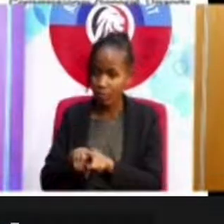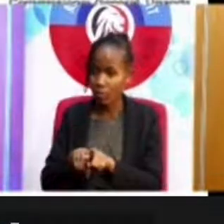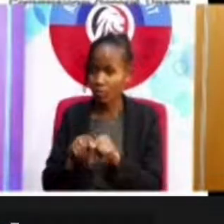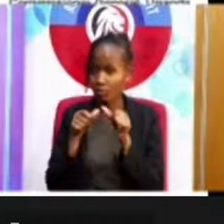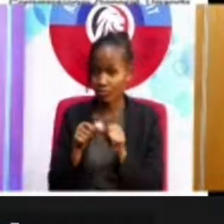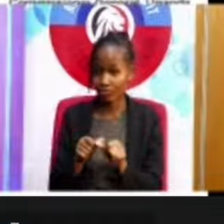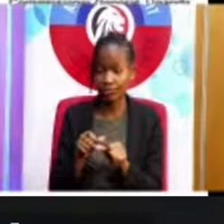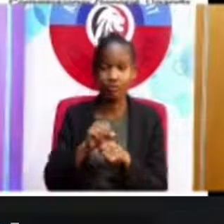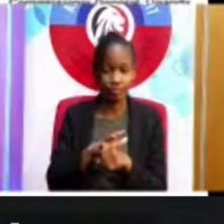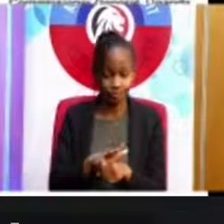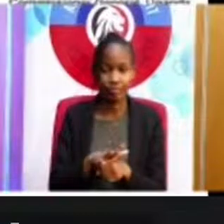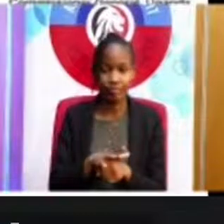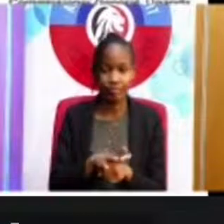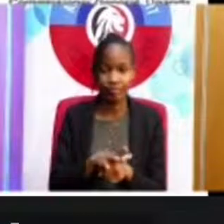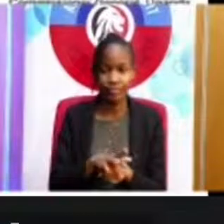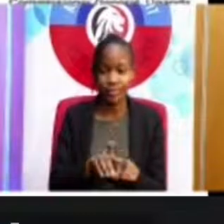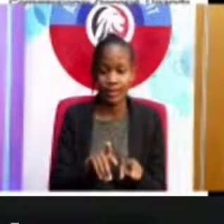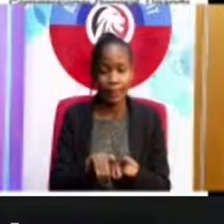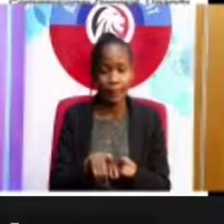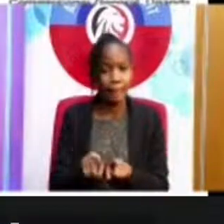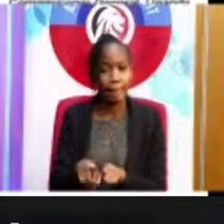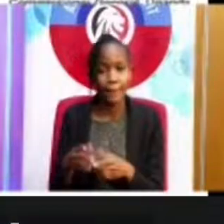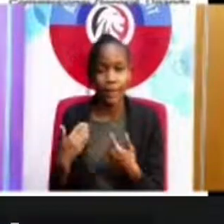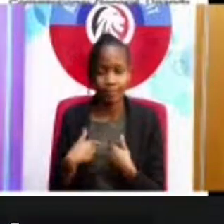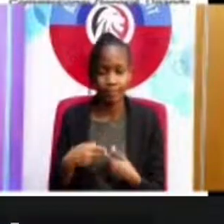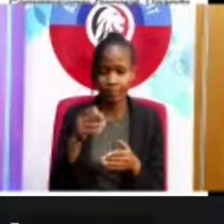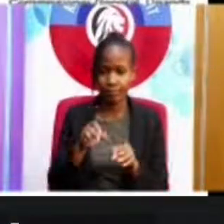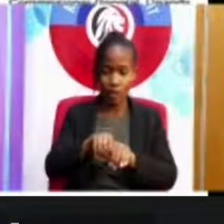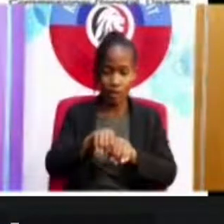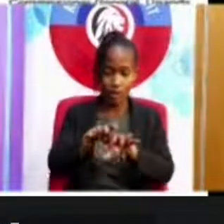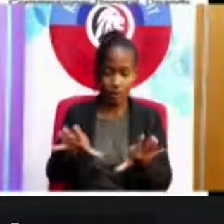despite dealing with the highly exposed